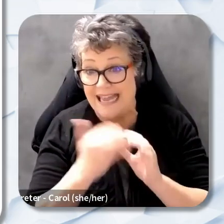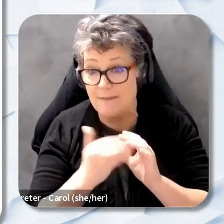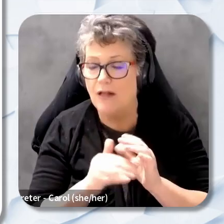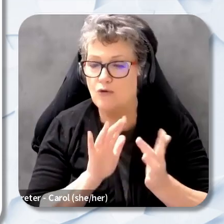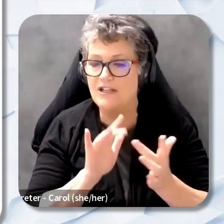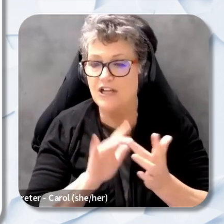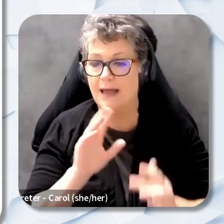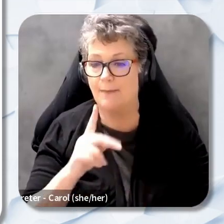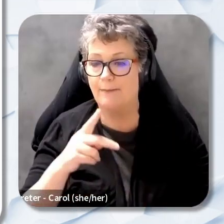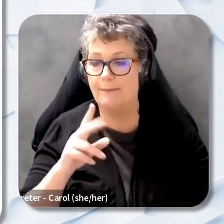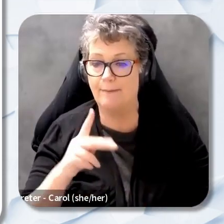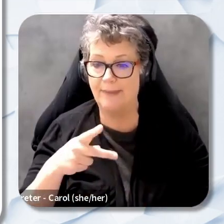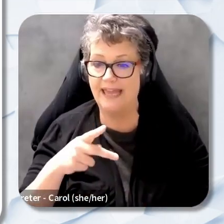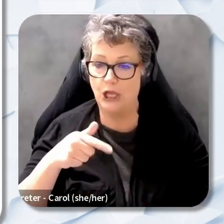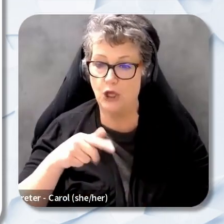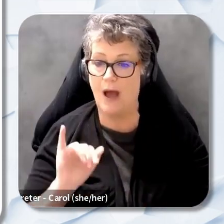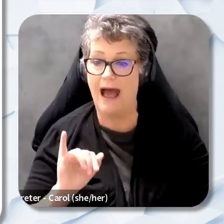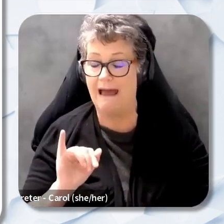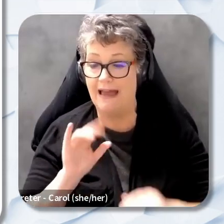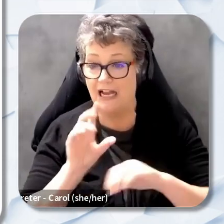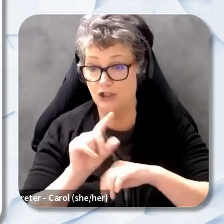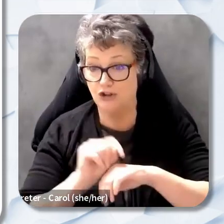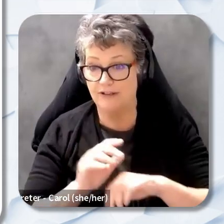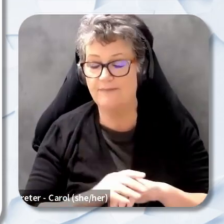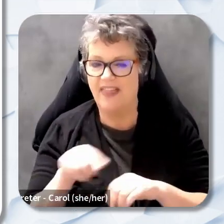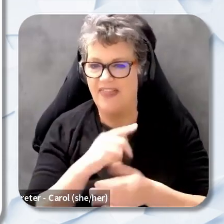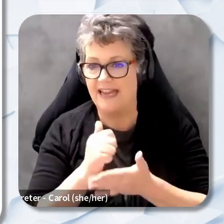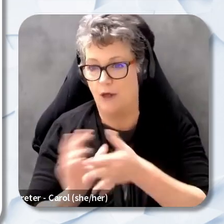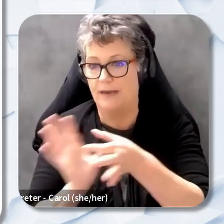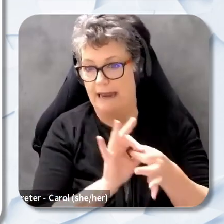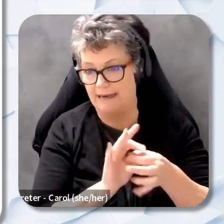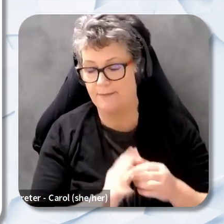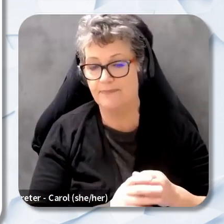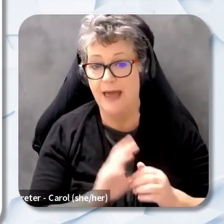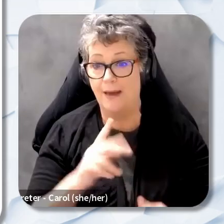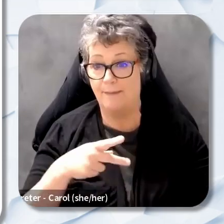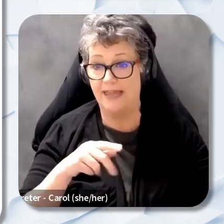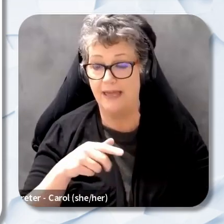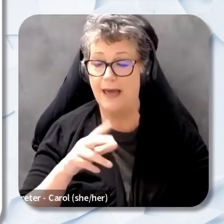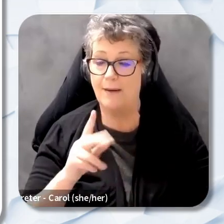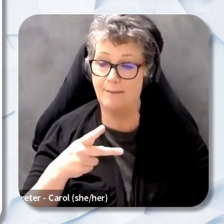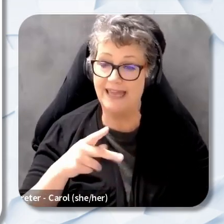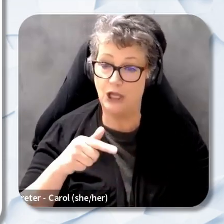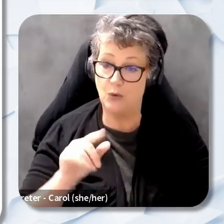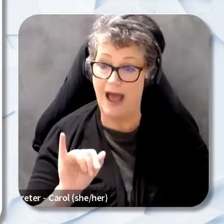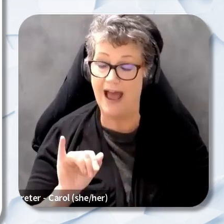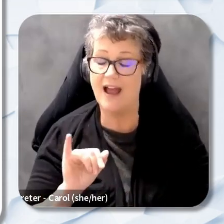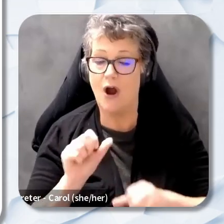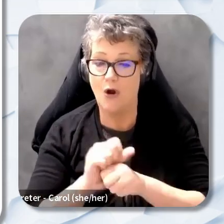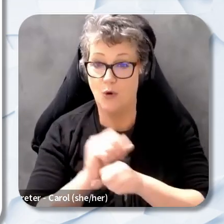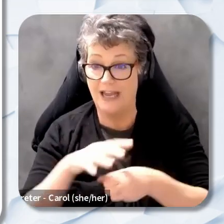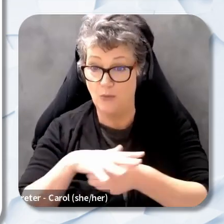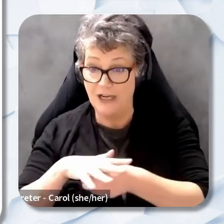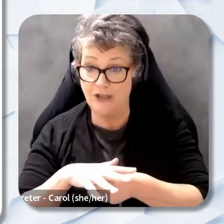your PQI consultant if you are still having trouble and they can help connect you because PQI is working with our regional leads to make sure that